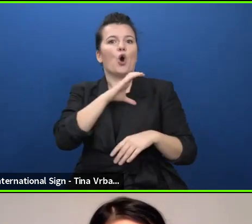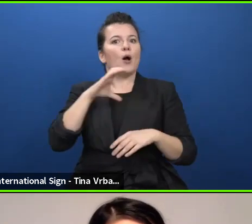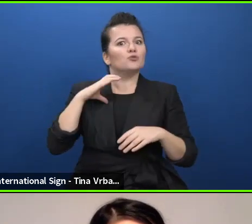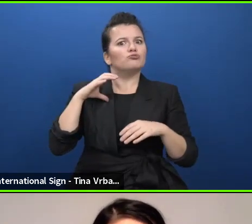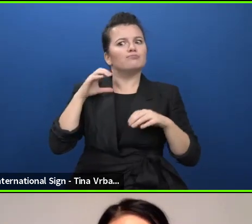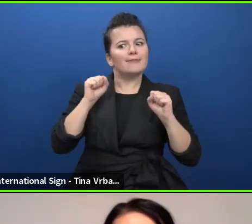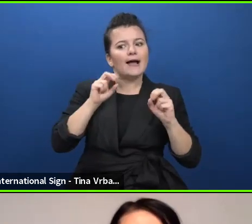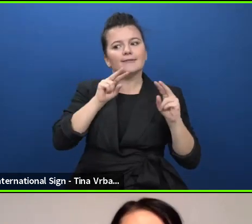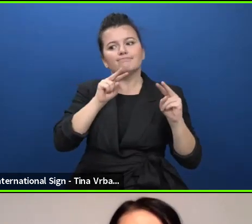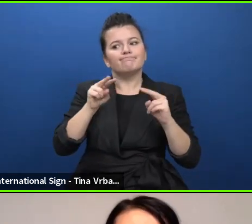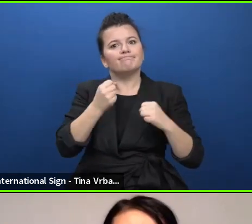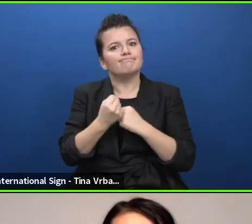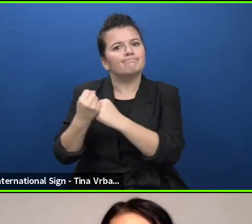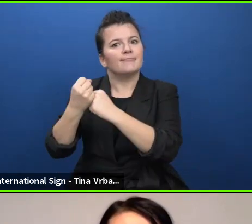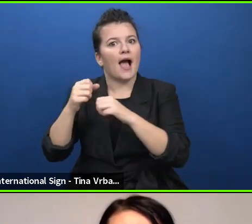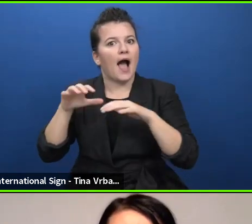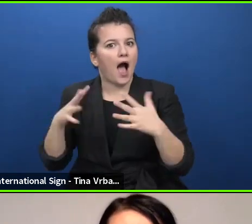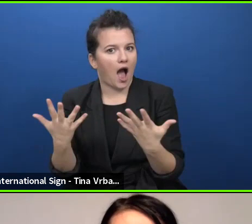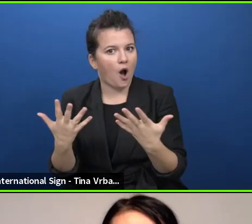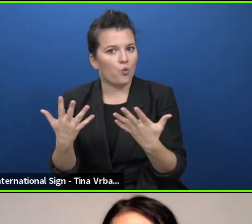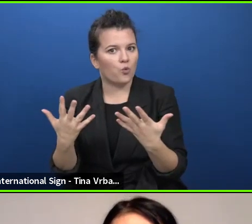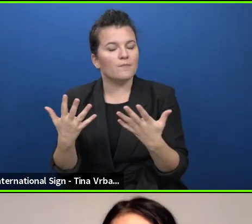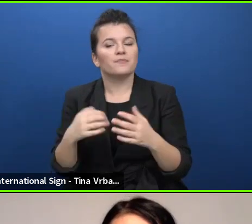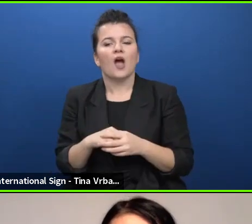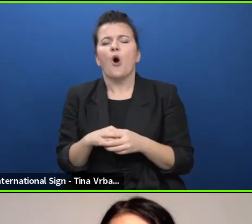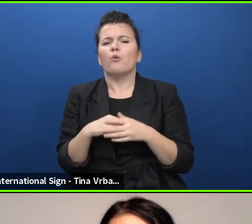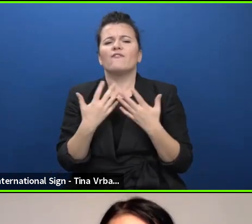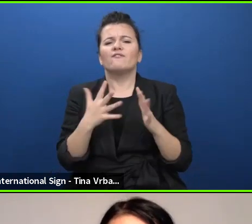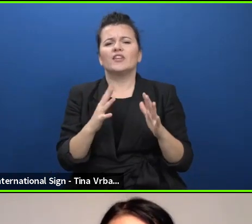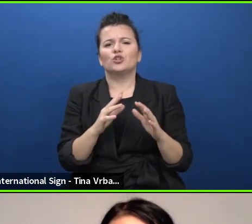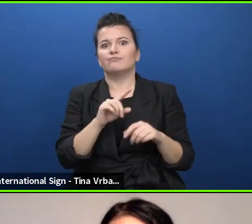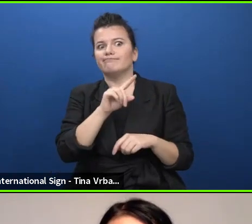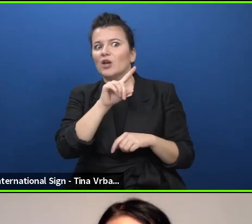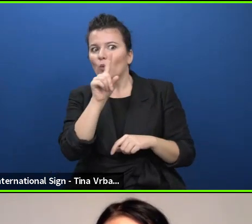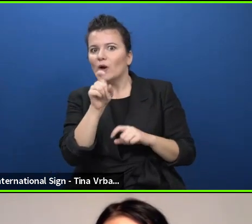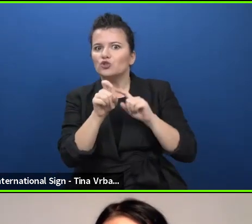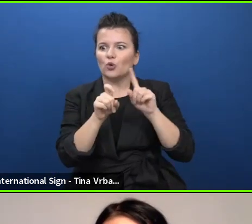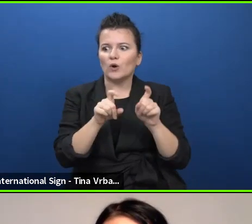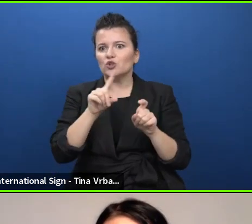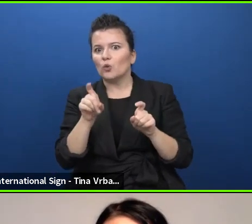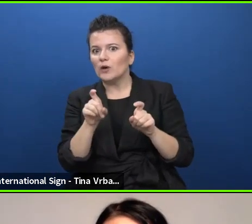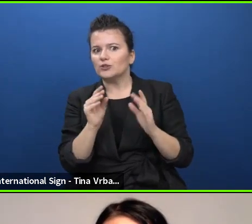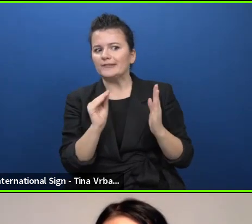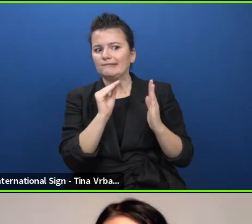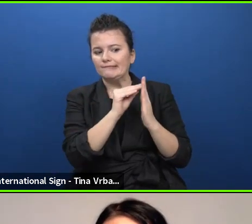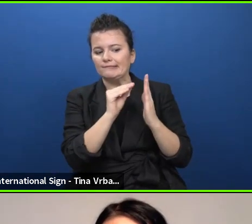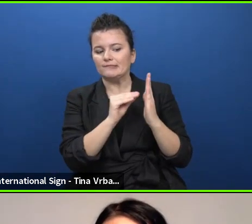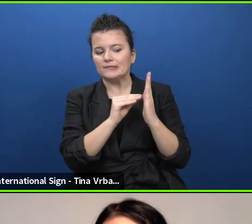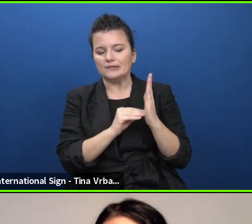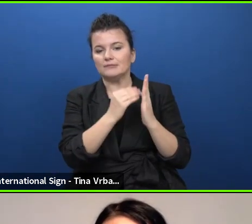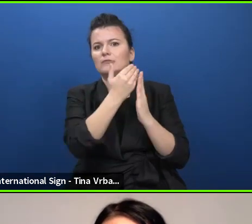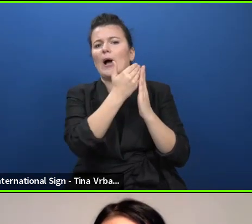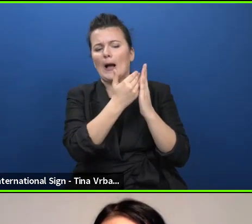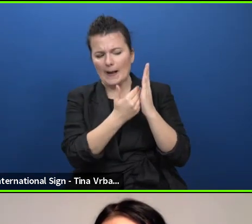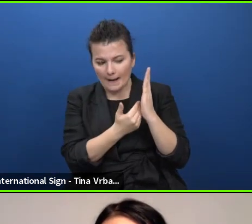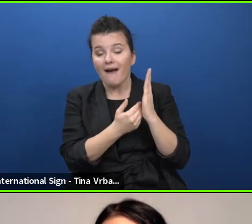And we came up with a set of questions and launched a study that will be presented to you more in